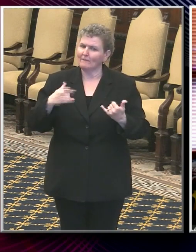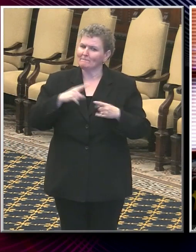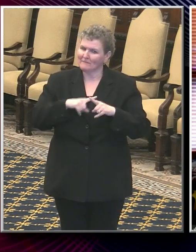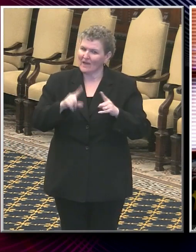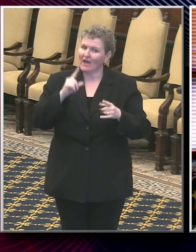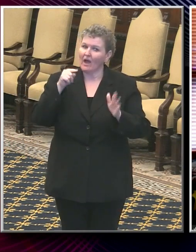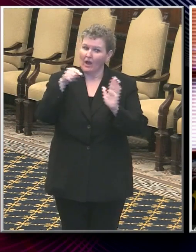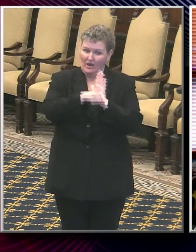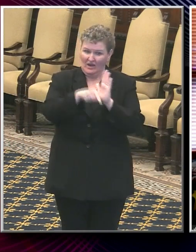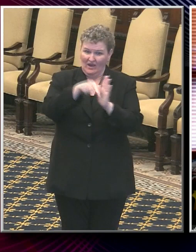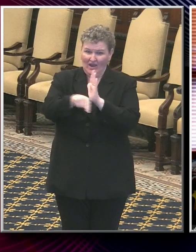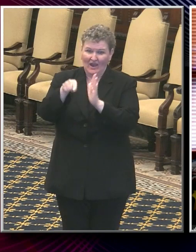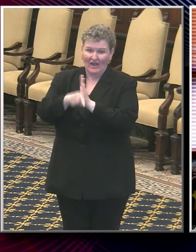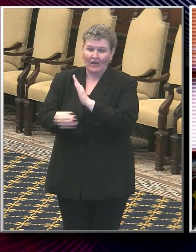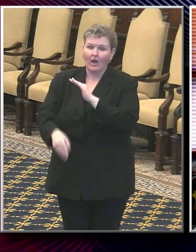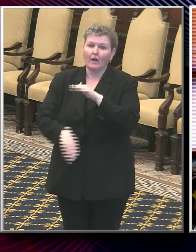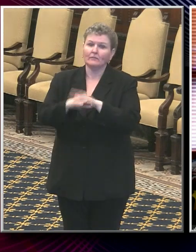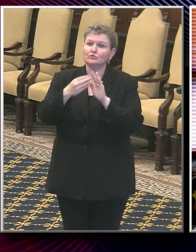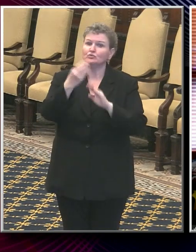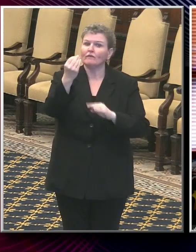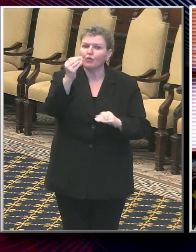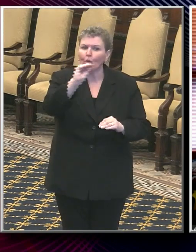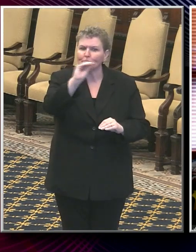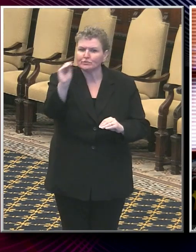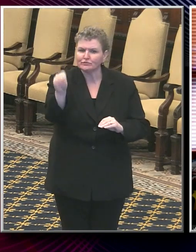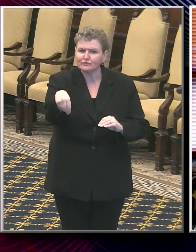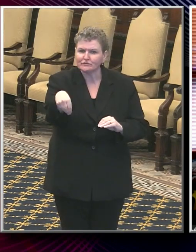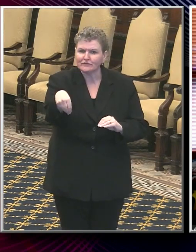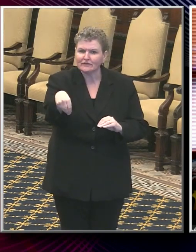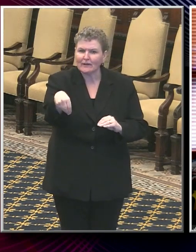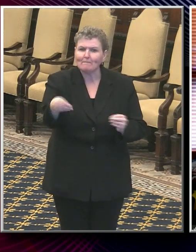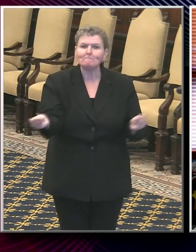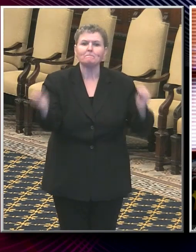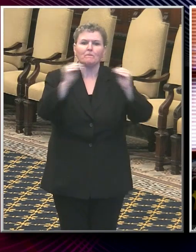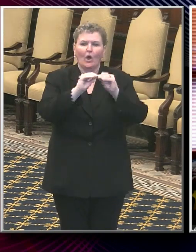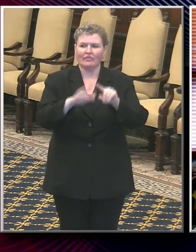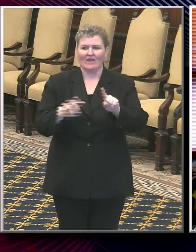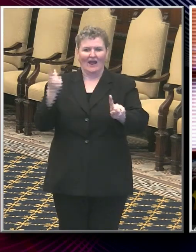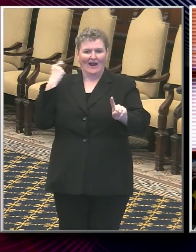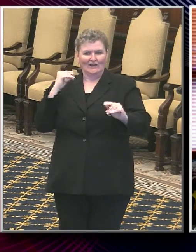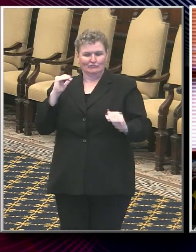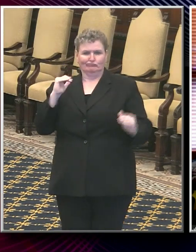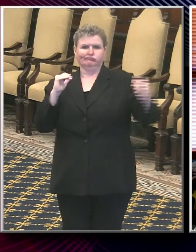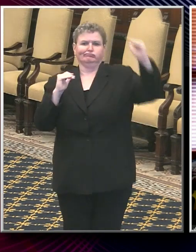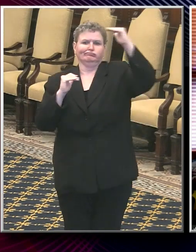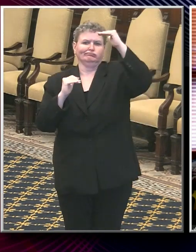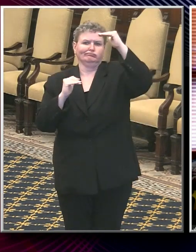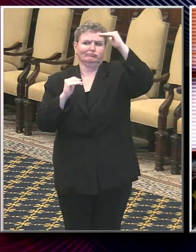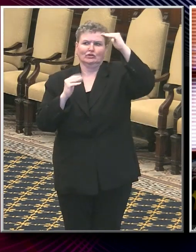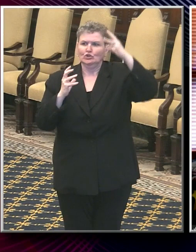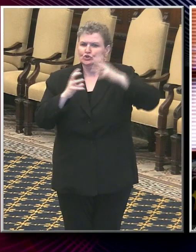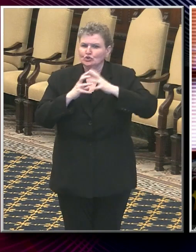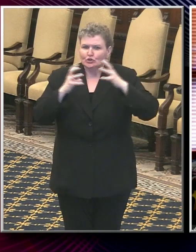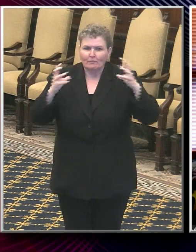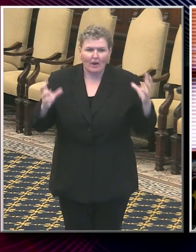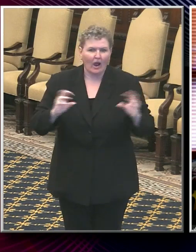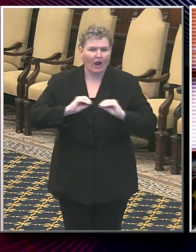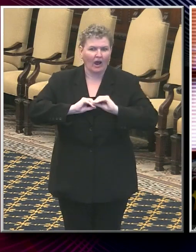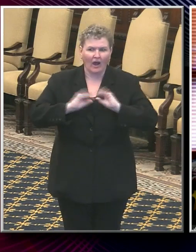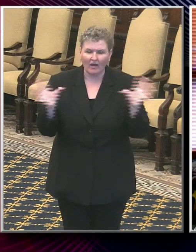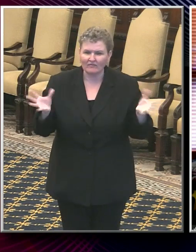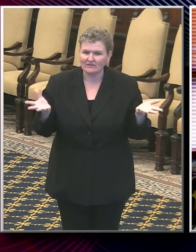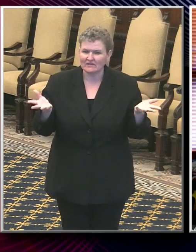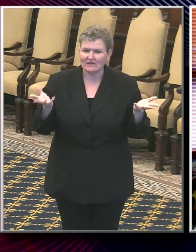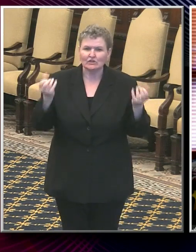to 14% higher than it was this time last year. There's too much violence and there's too many guns. I mean, if I look at countries like